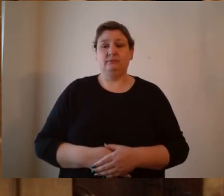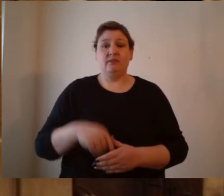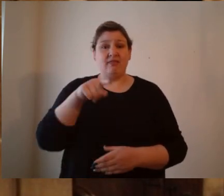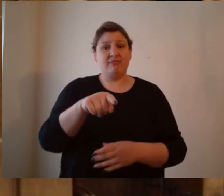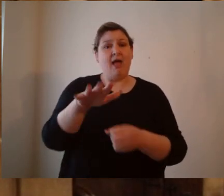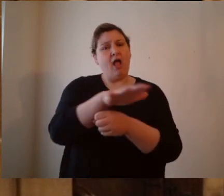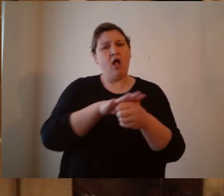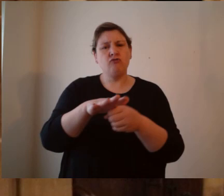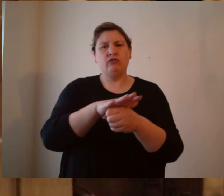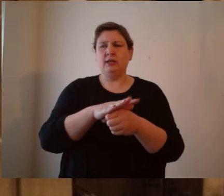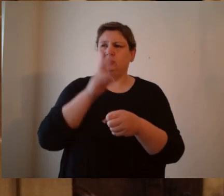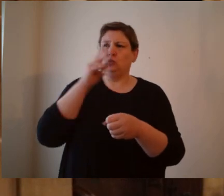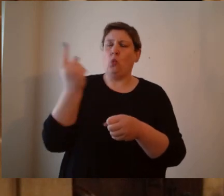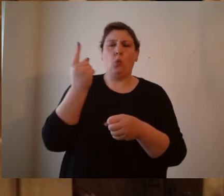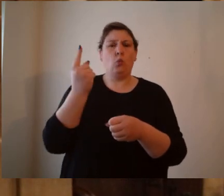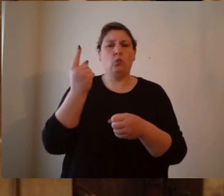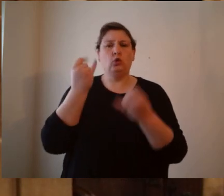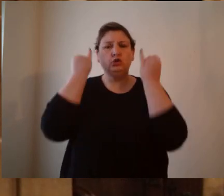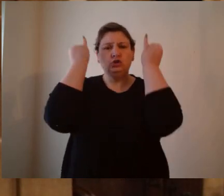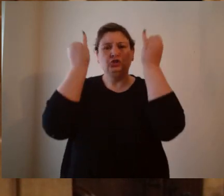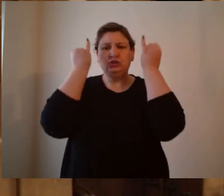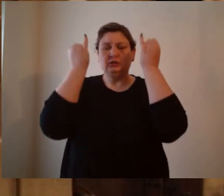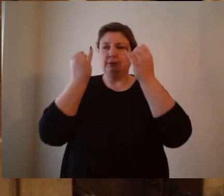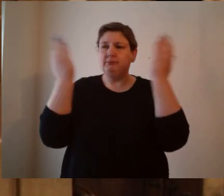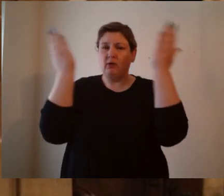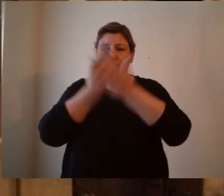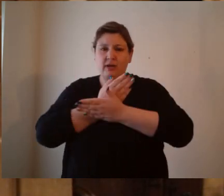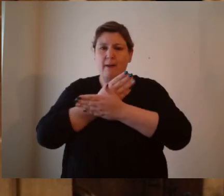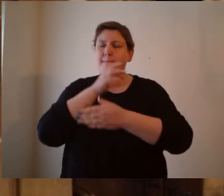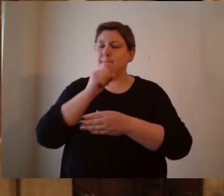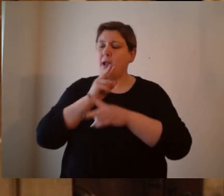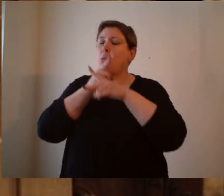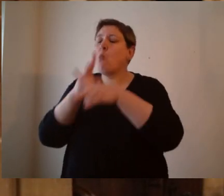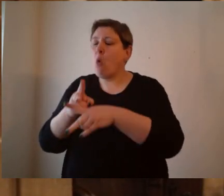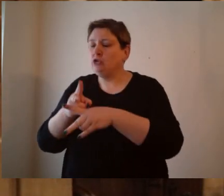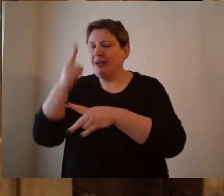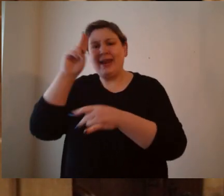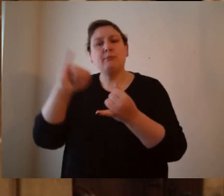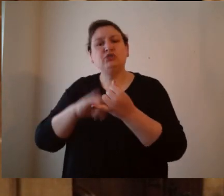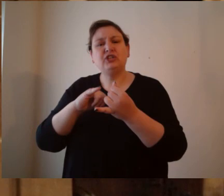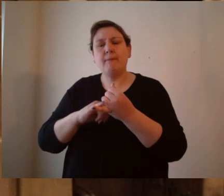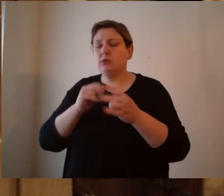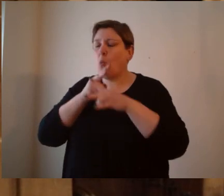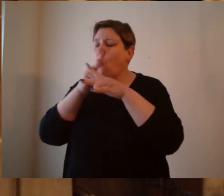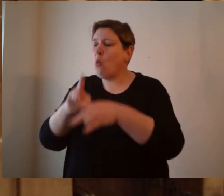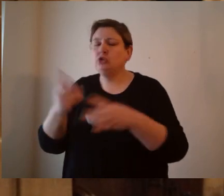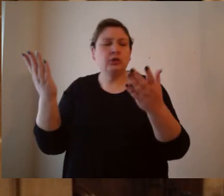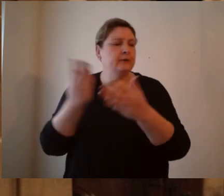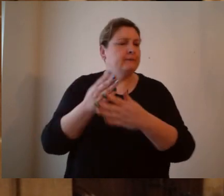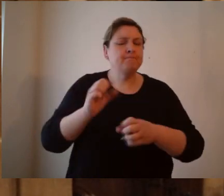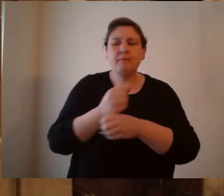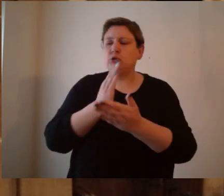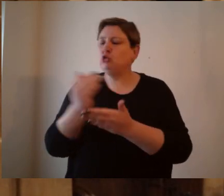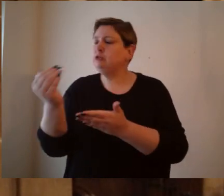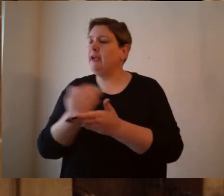In that region, there were shepherds living in the fields, keeping watch over their flock by